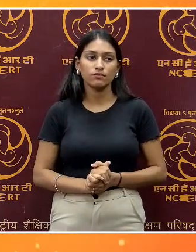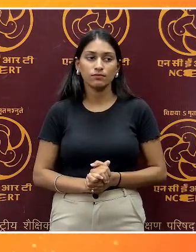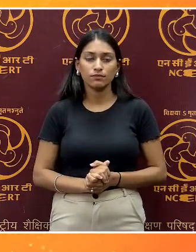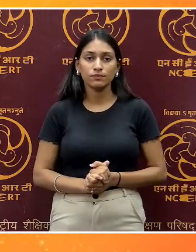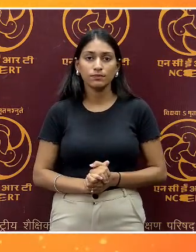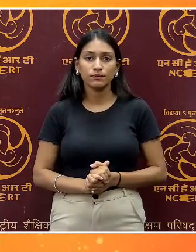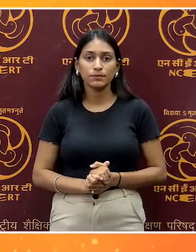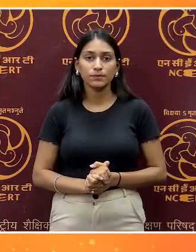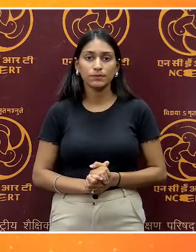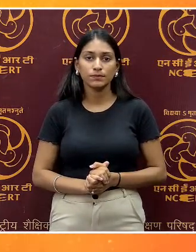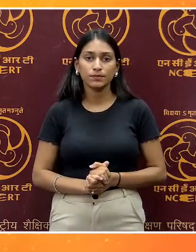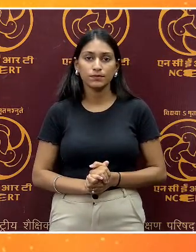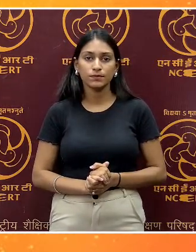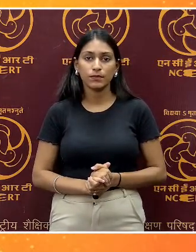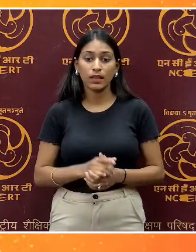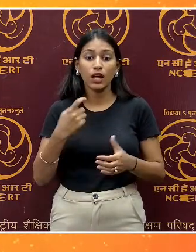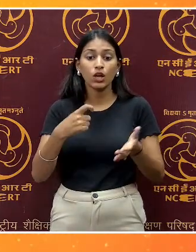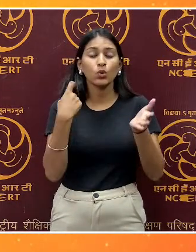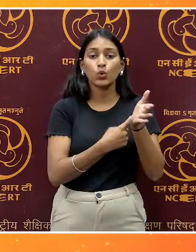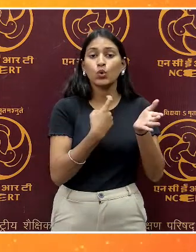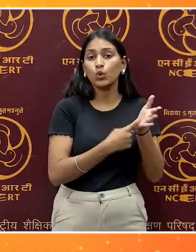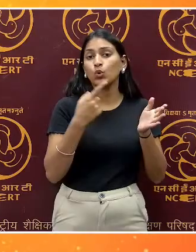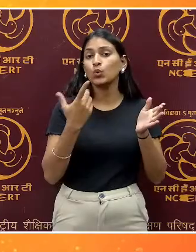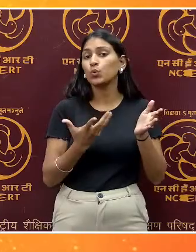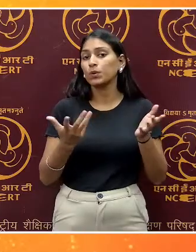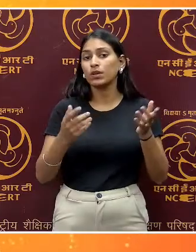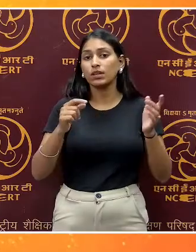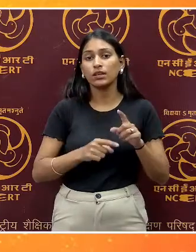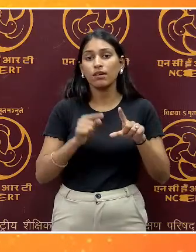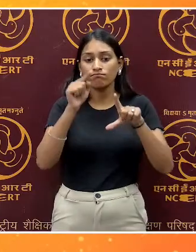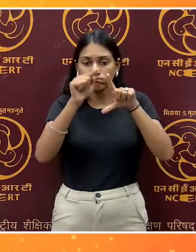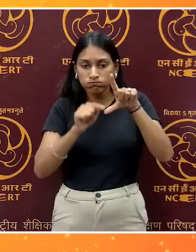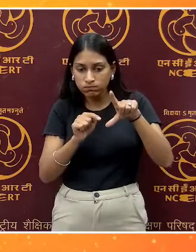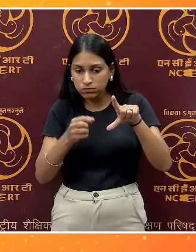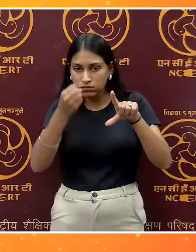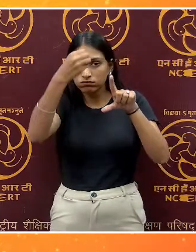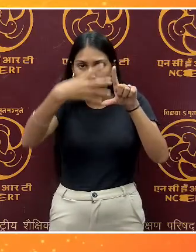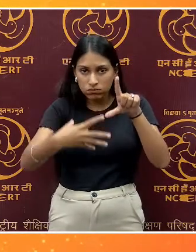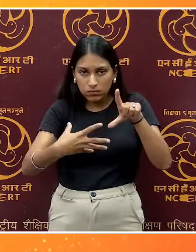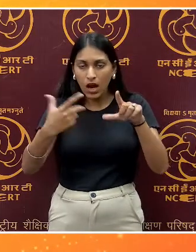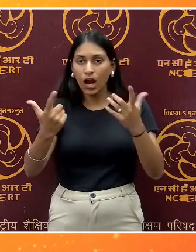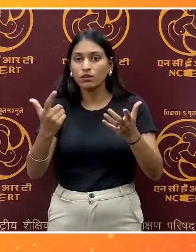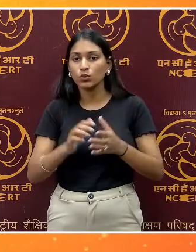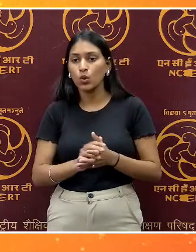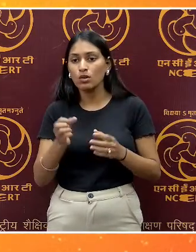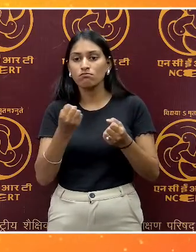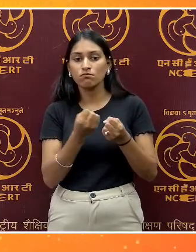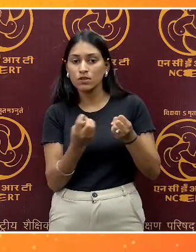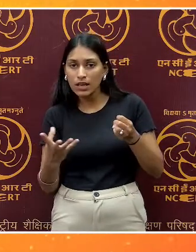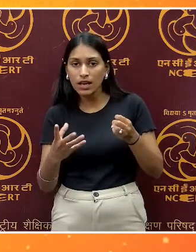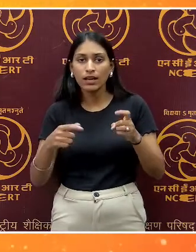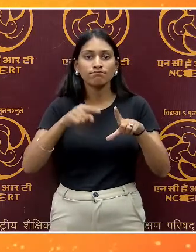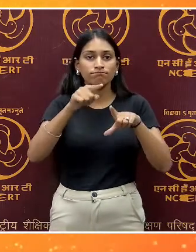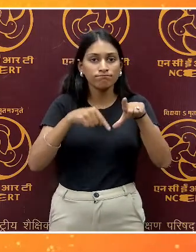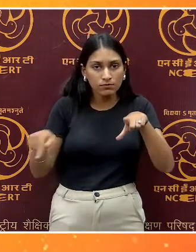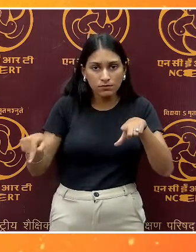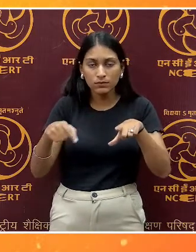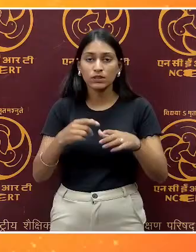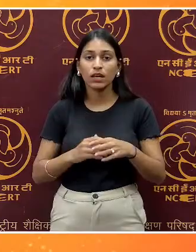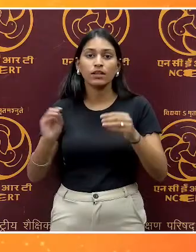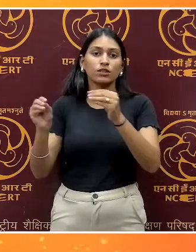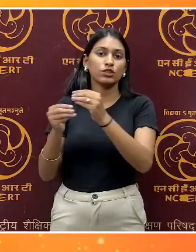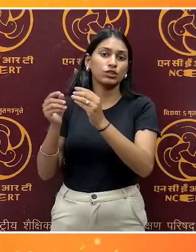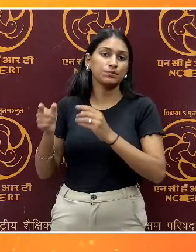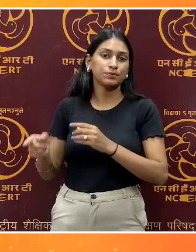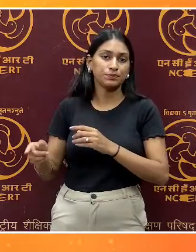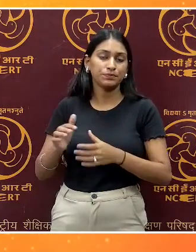There are rules of adding or subtracting vectors. They are different from the scalar addition. You